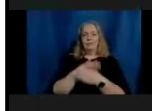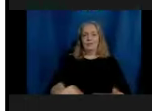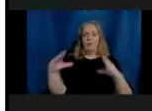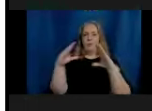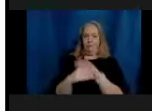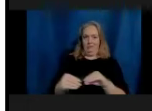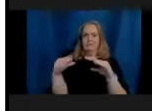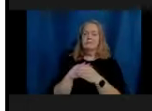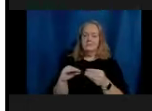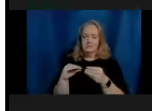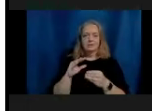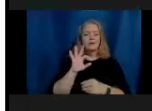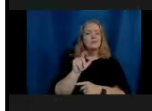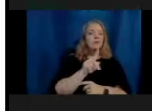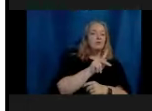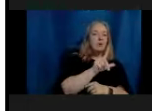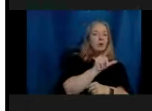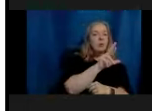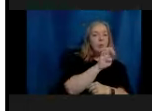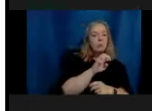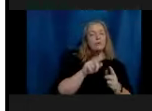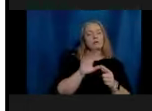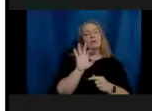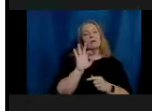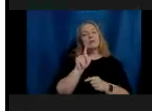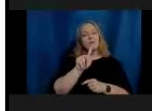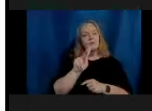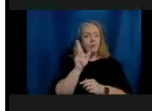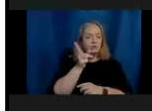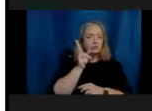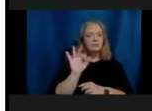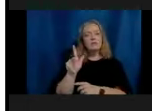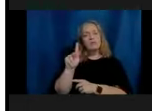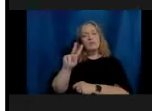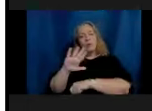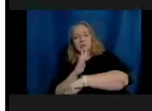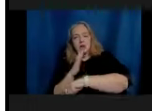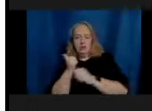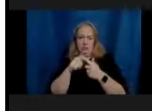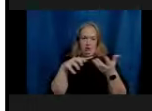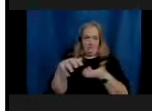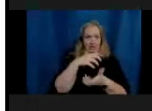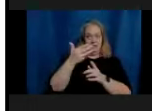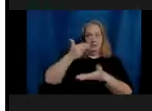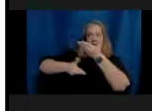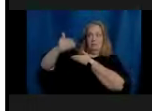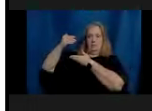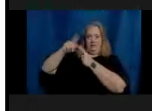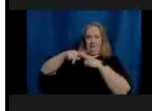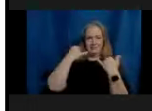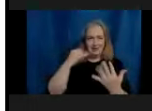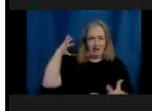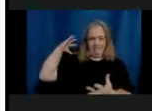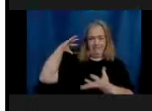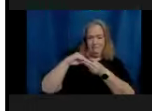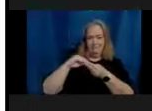well as folklore, folk history, and folk songs. And I try to mix the past with the present in some way.